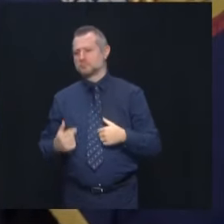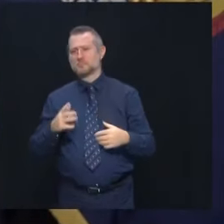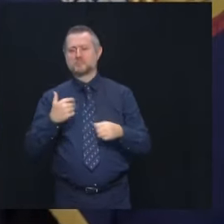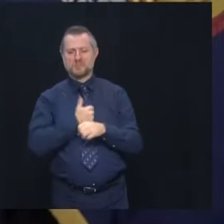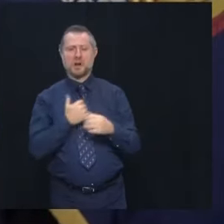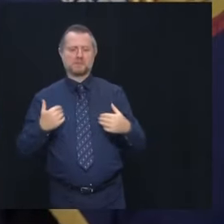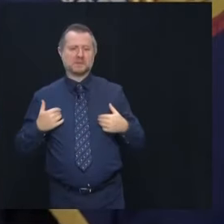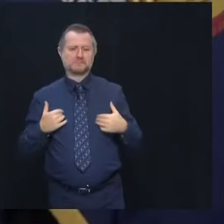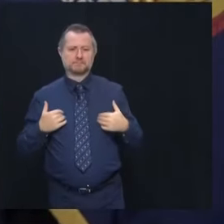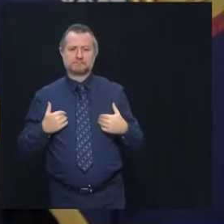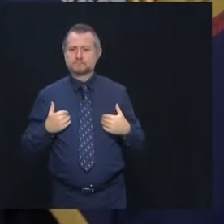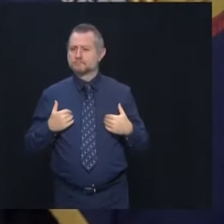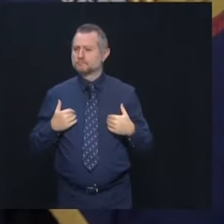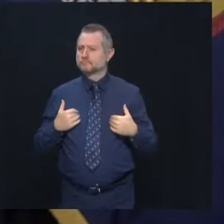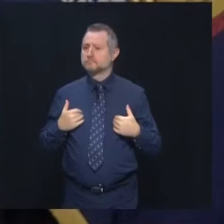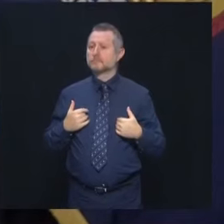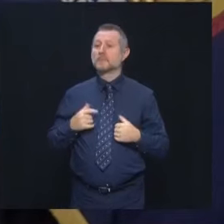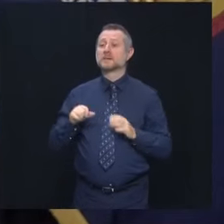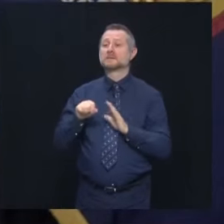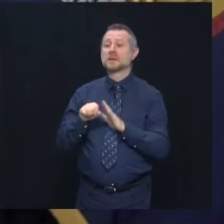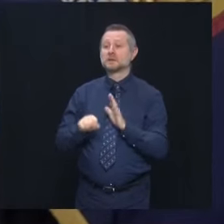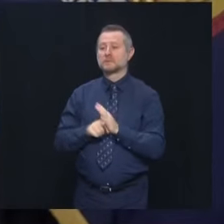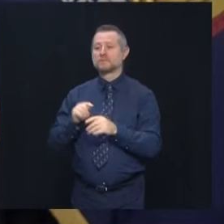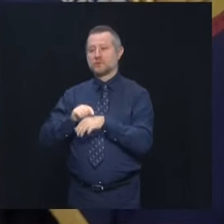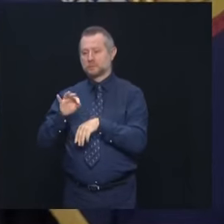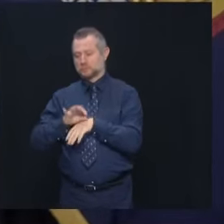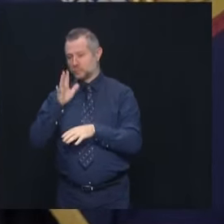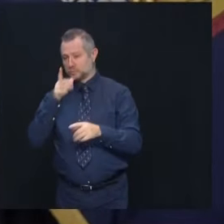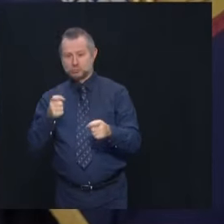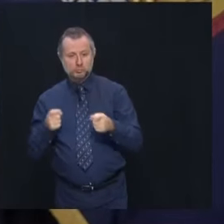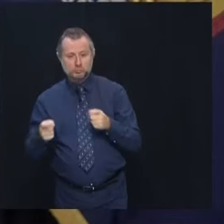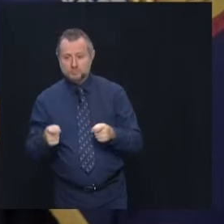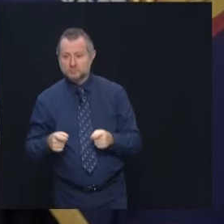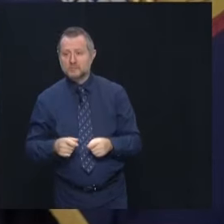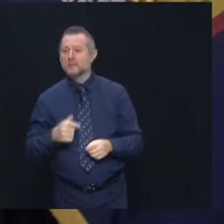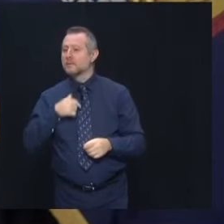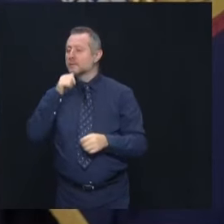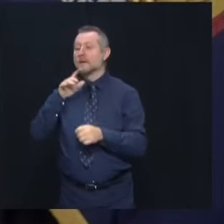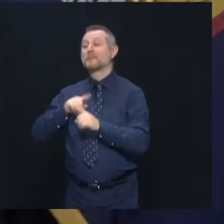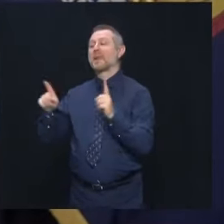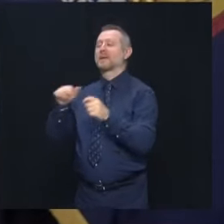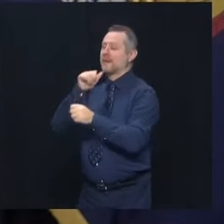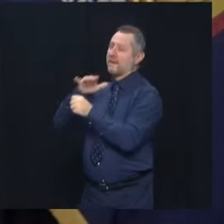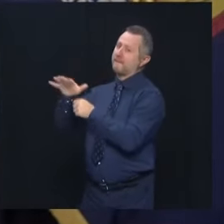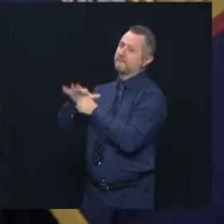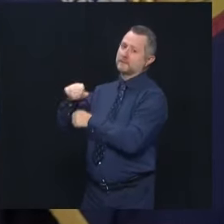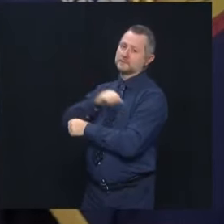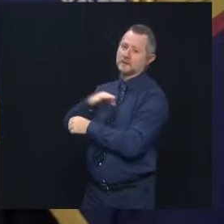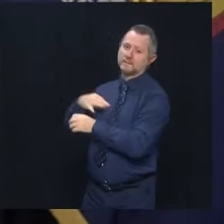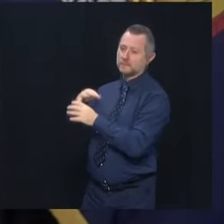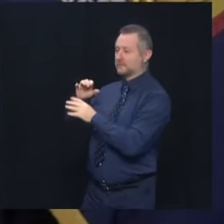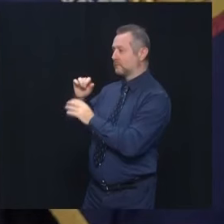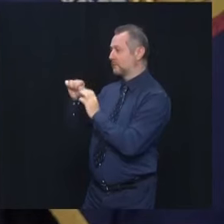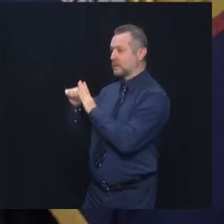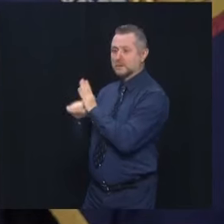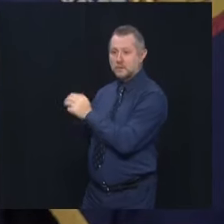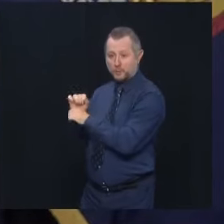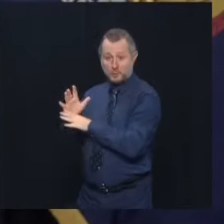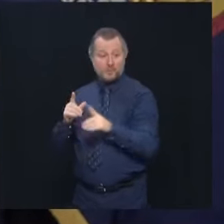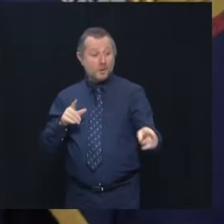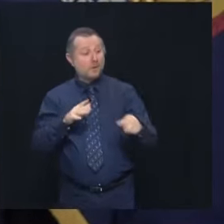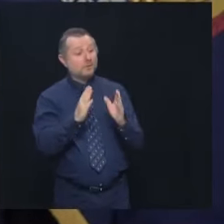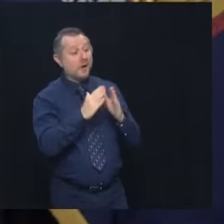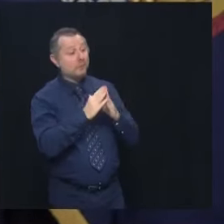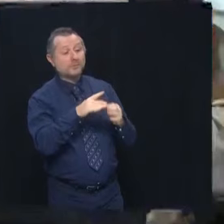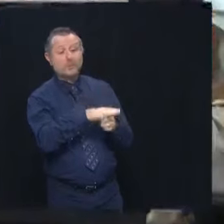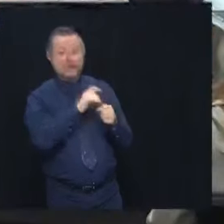And the state task force is going to do it, but I don't have enough people. I don't have enough personnel. So I need them to assign me personnel.